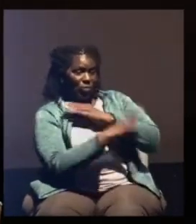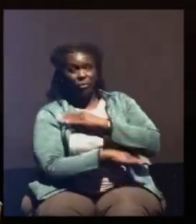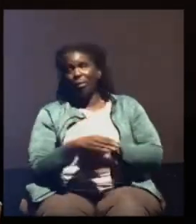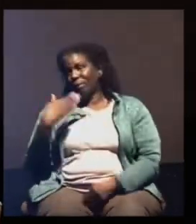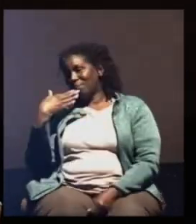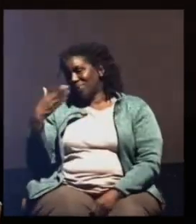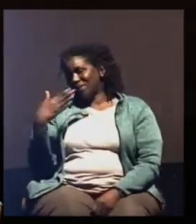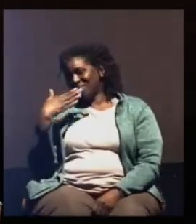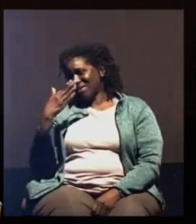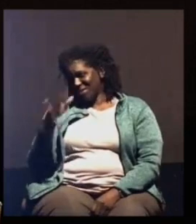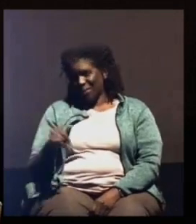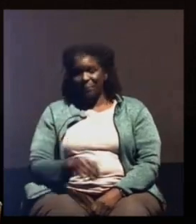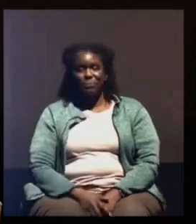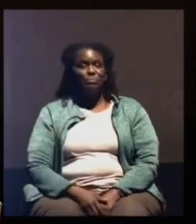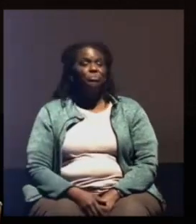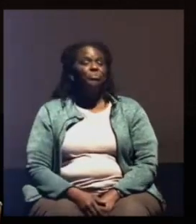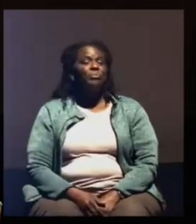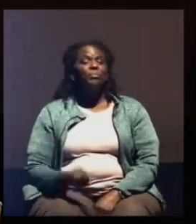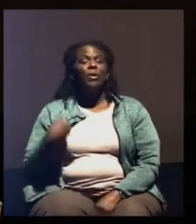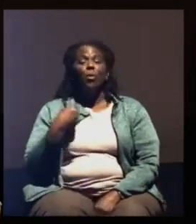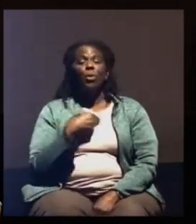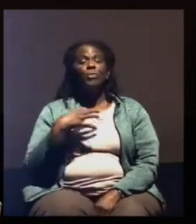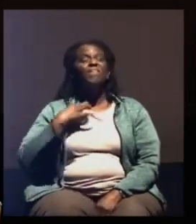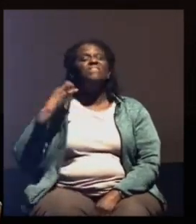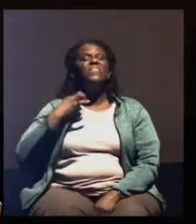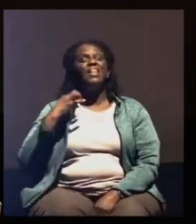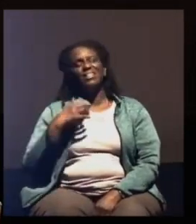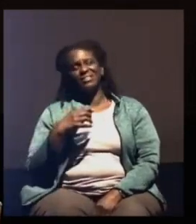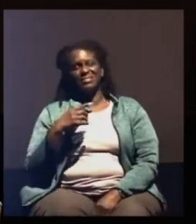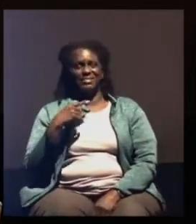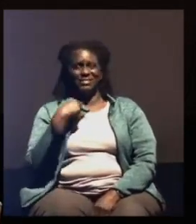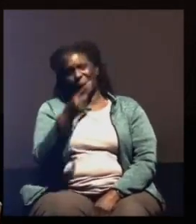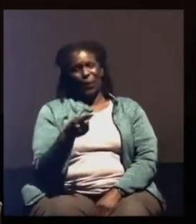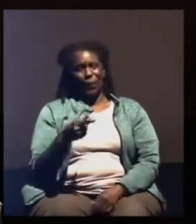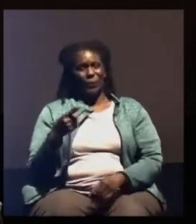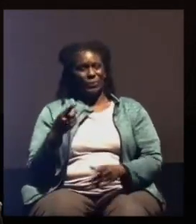you. Thank you for that. Just like we were voluntold. No, I'm just kidding. We were voluntold.